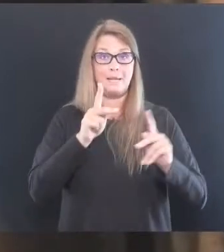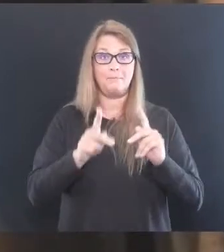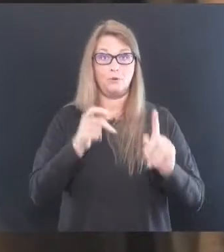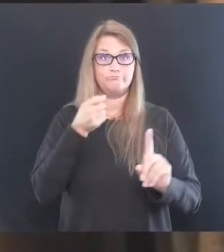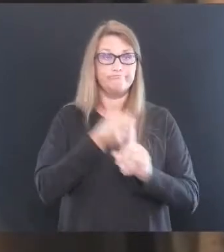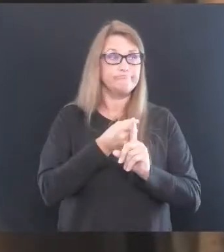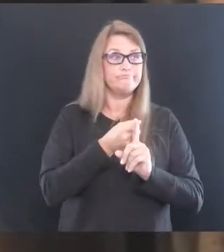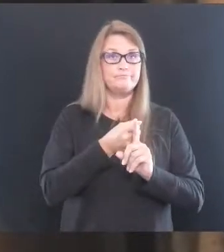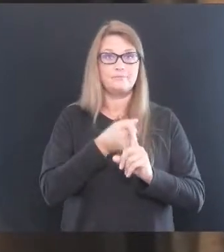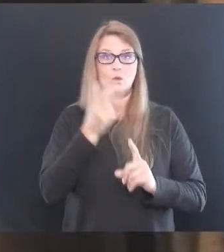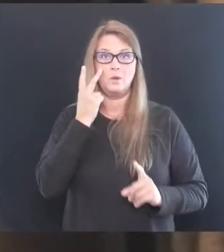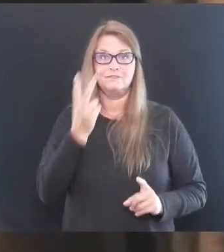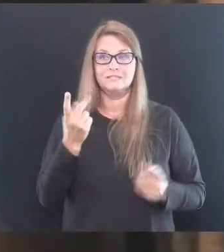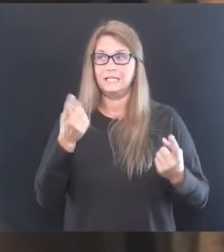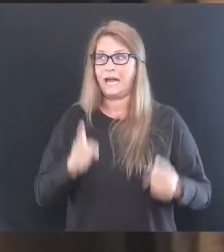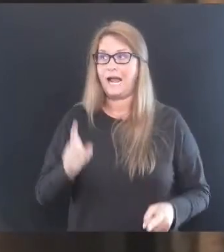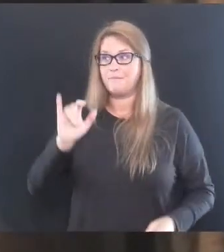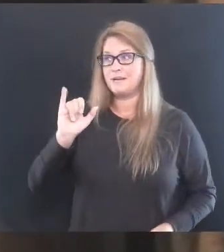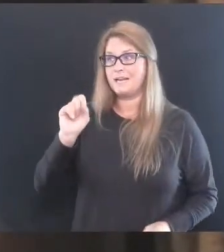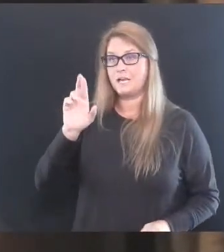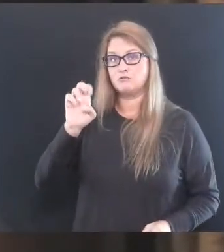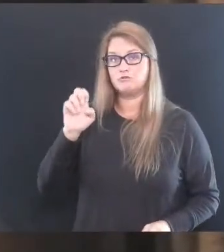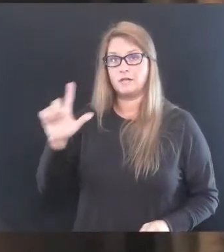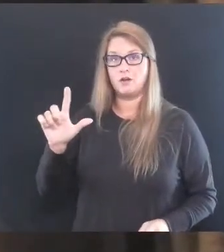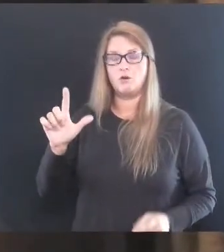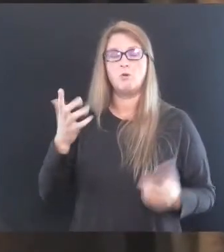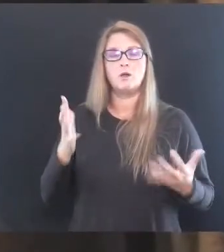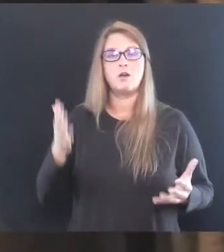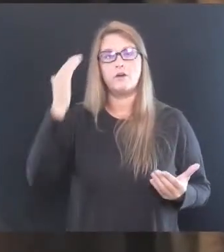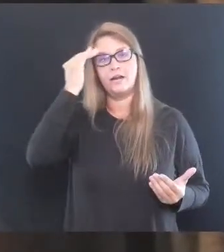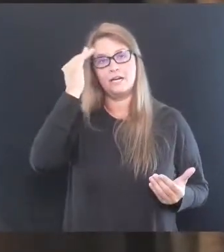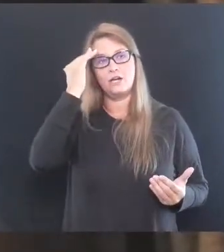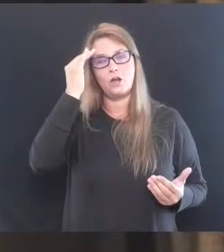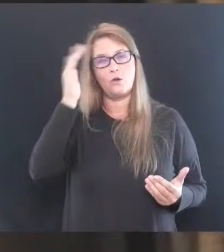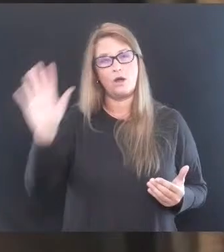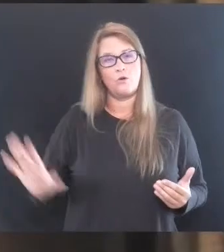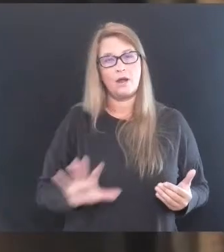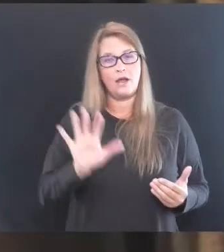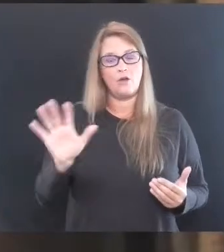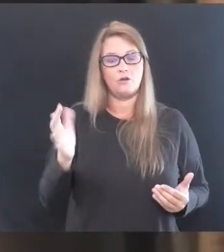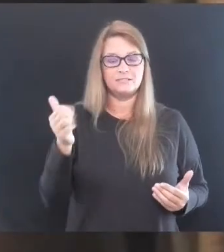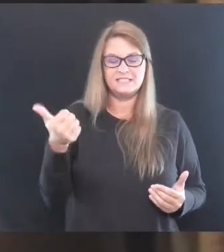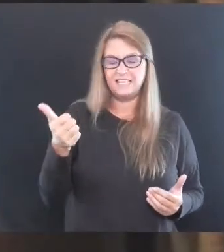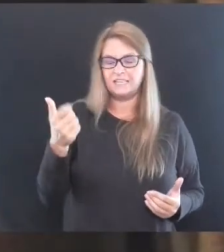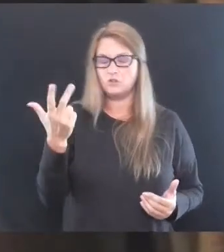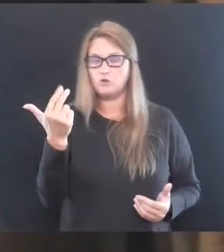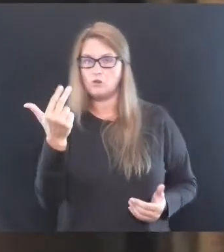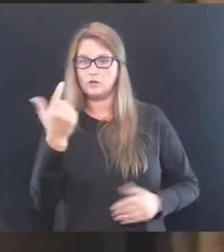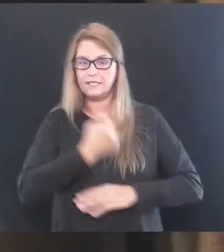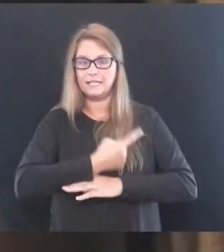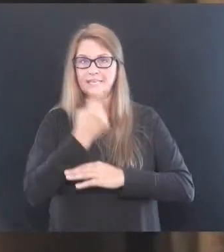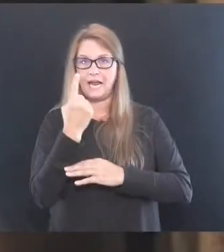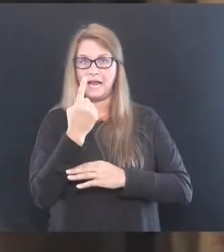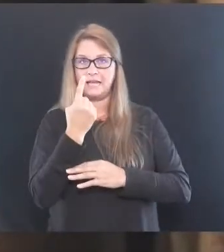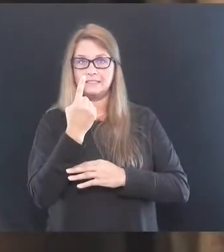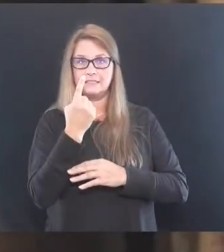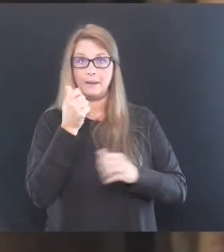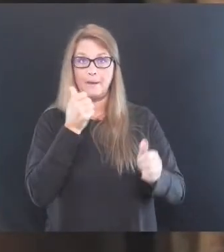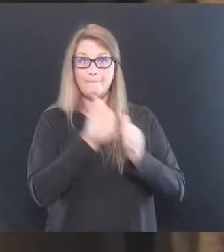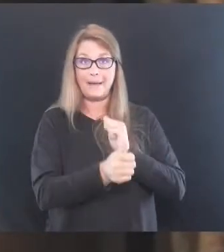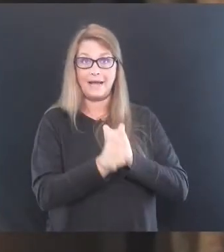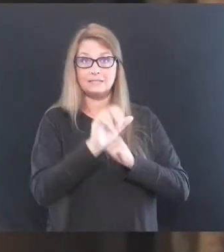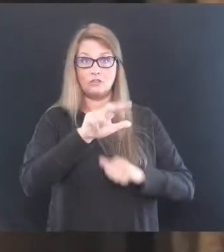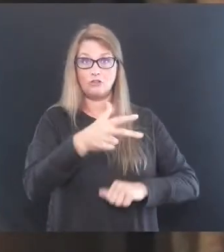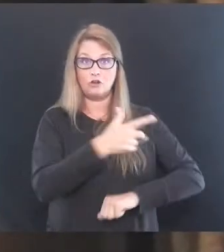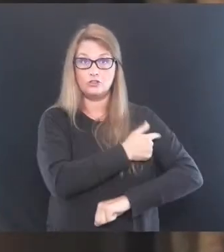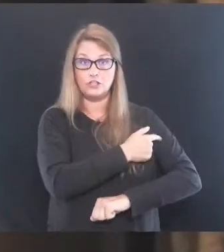we saw in the Israeli data, we know that about 10 to 13 days after the booster dose, we